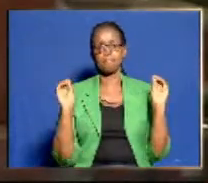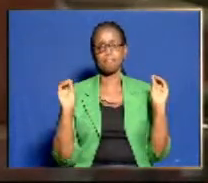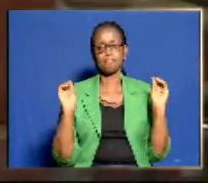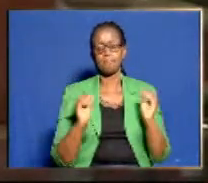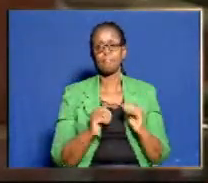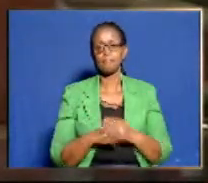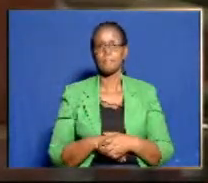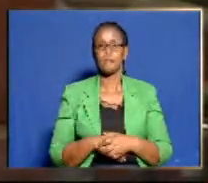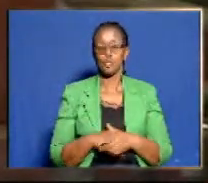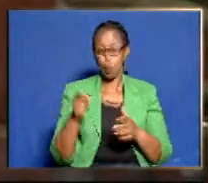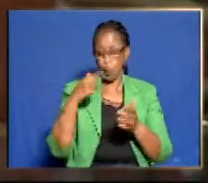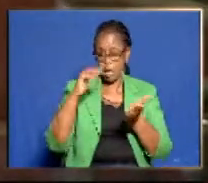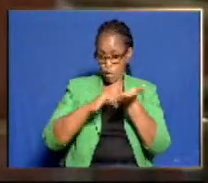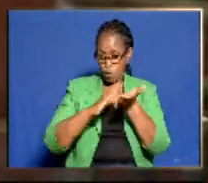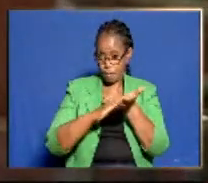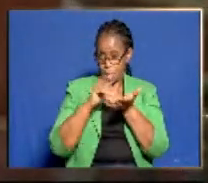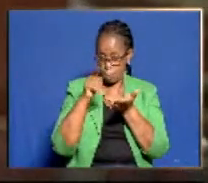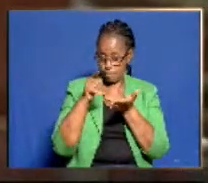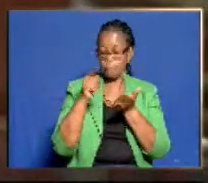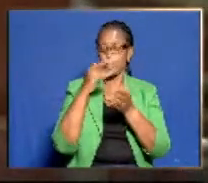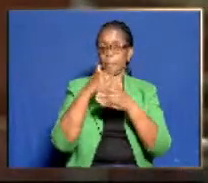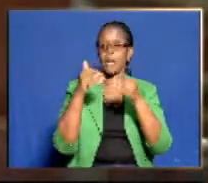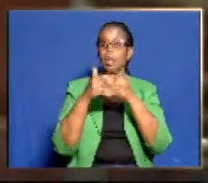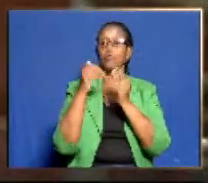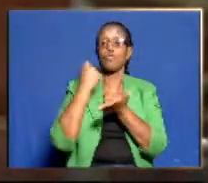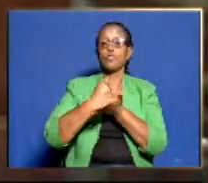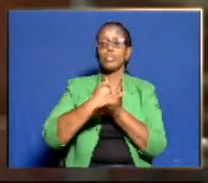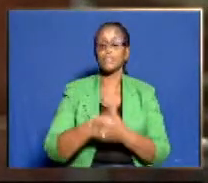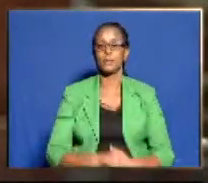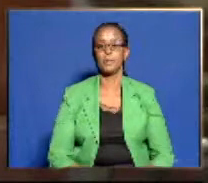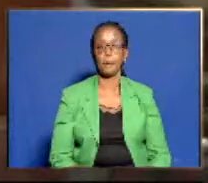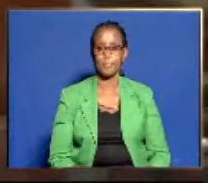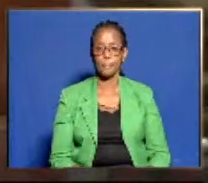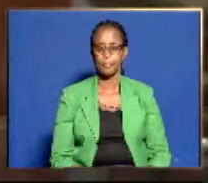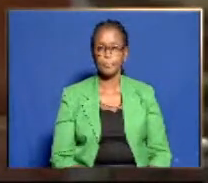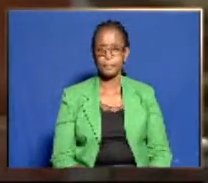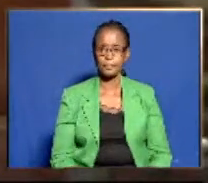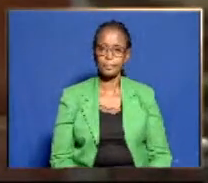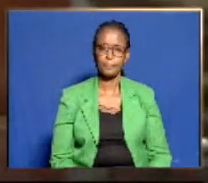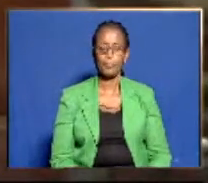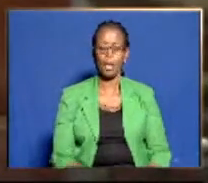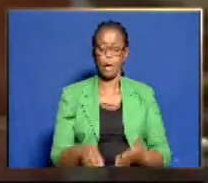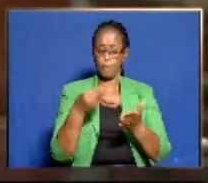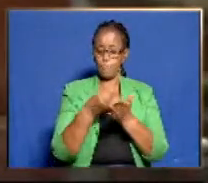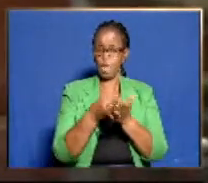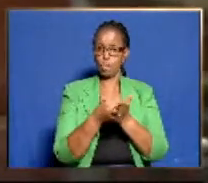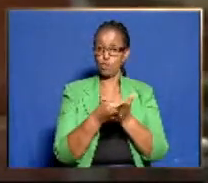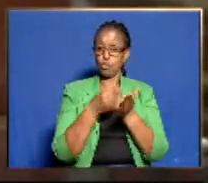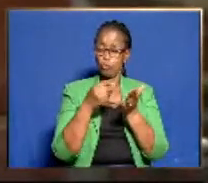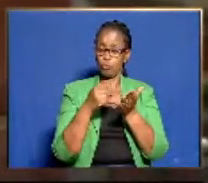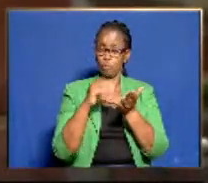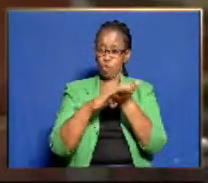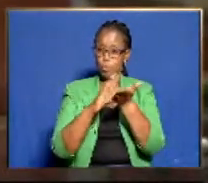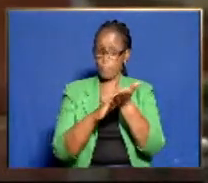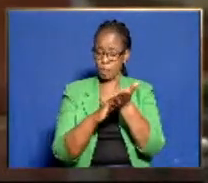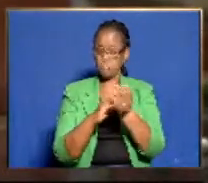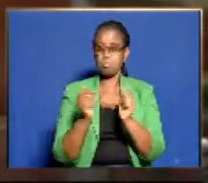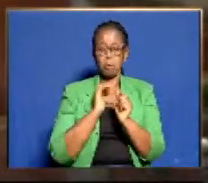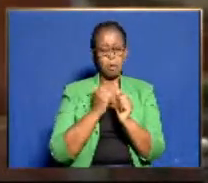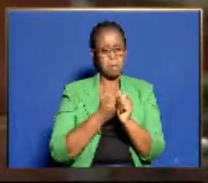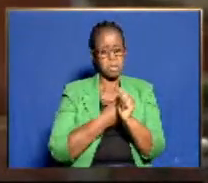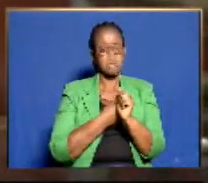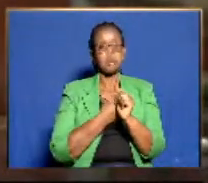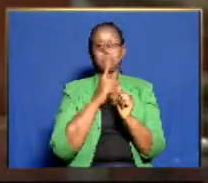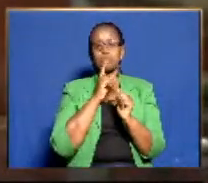recommendations, Honorable Speaker. So with regard to financial recommendations, the committee recommends that the House approves the following. That